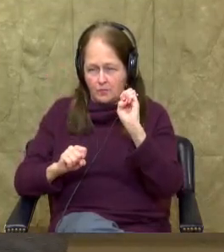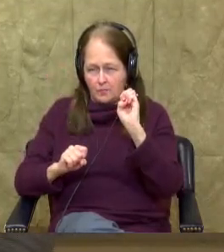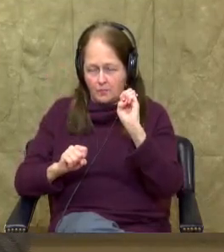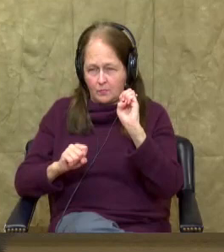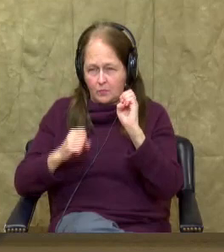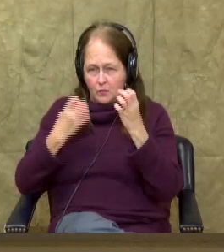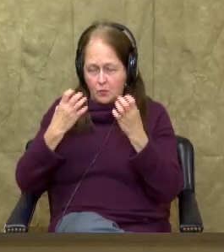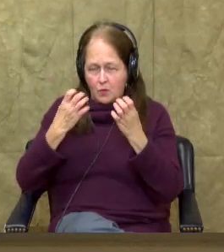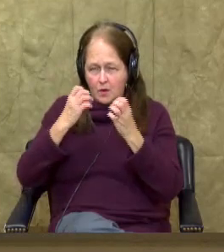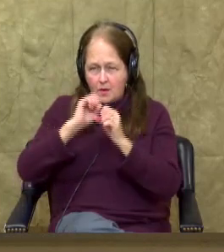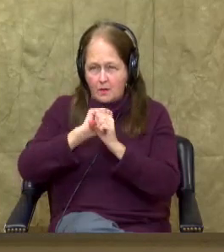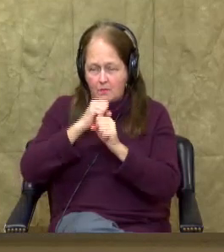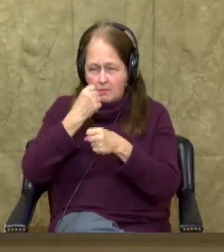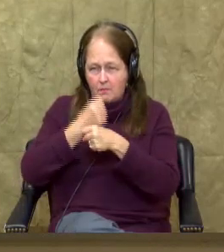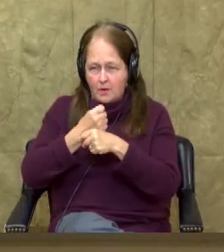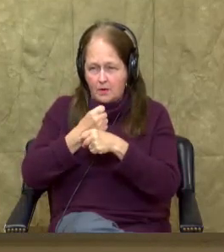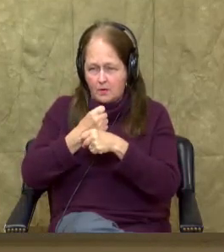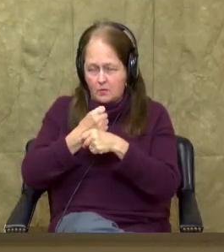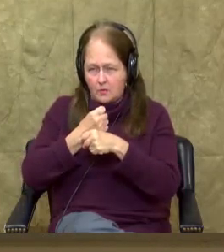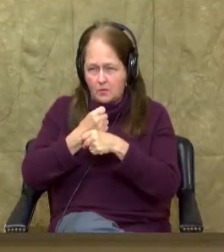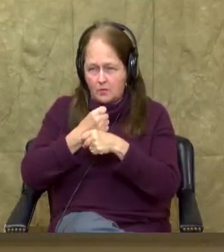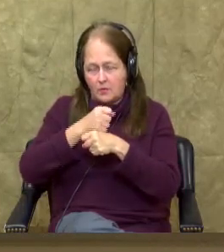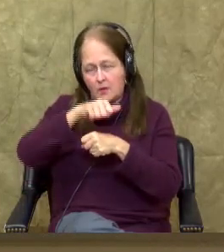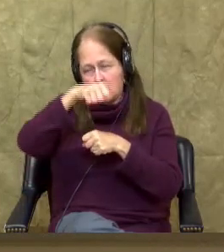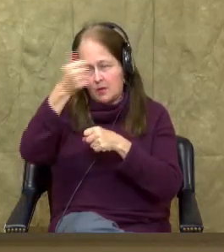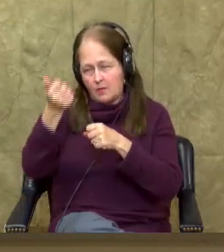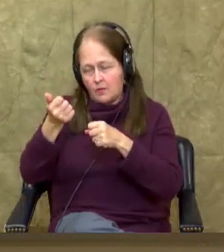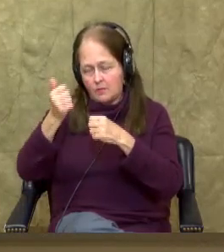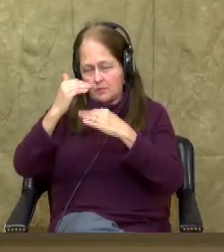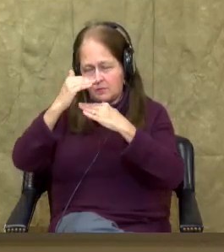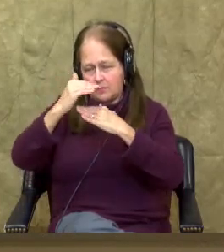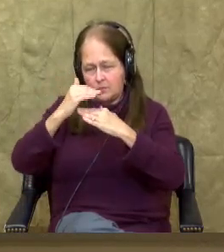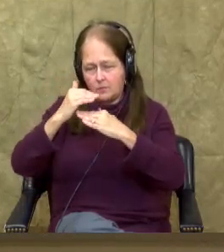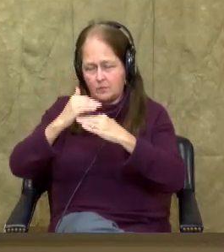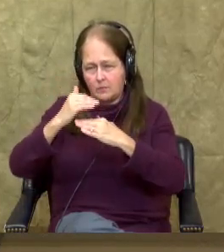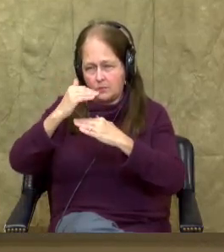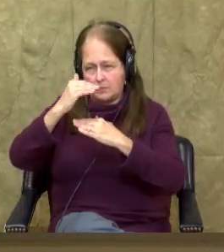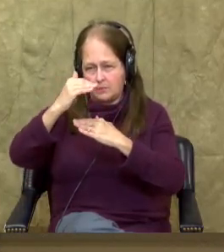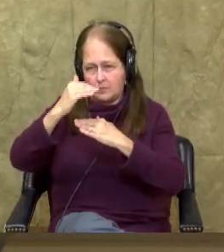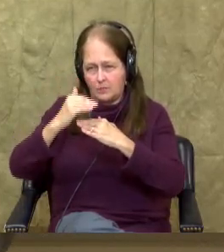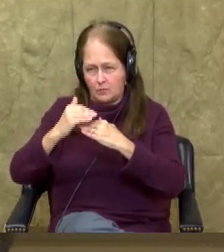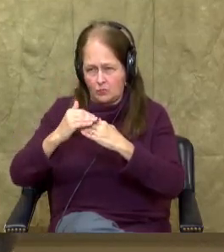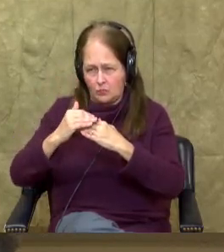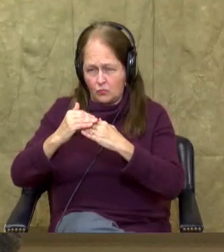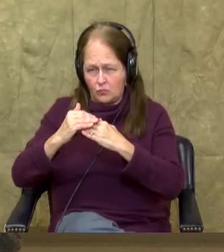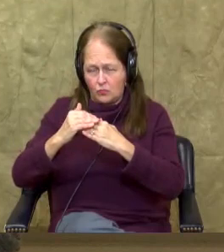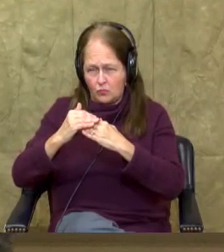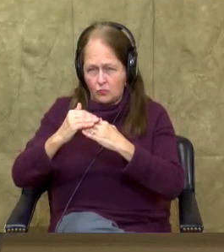but we want to make additional layers to this.